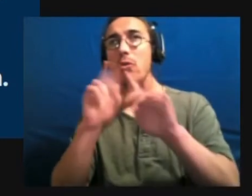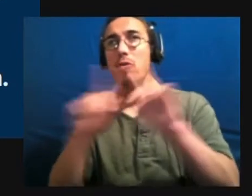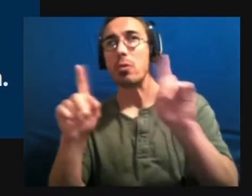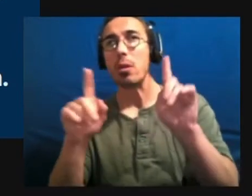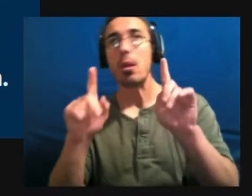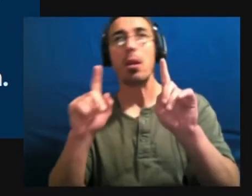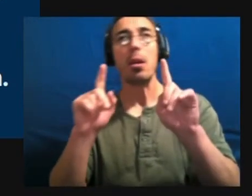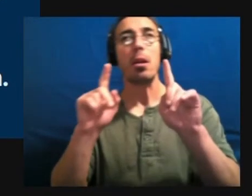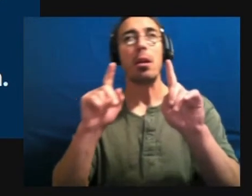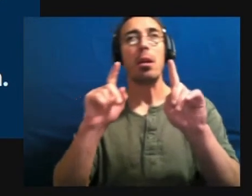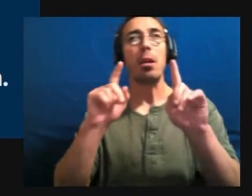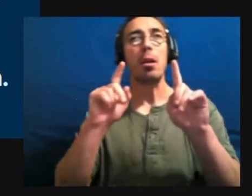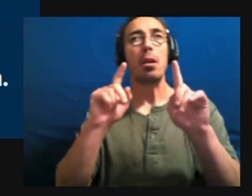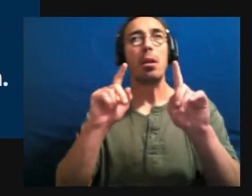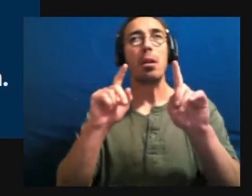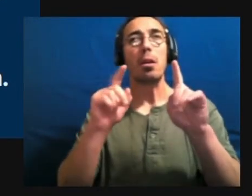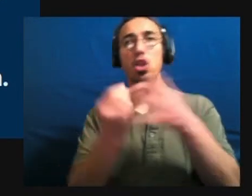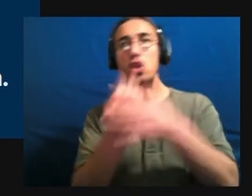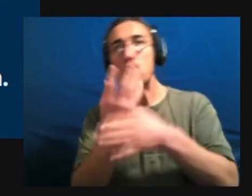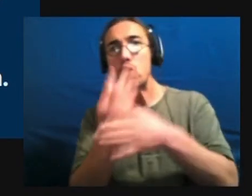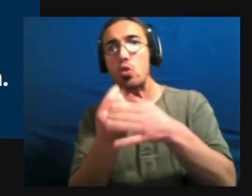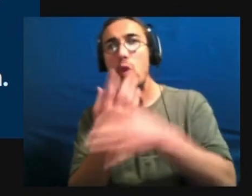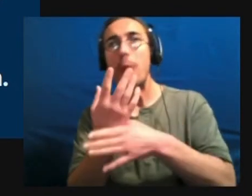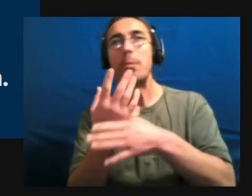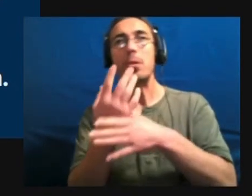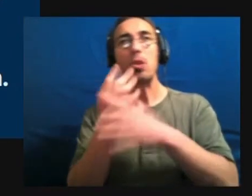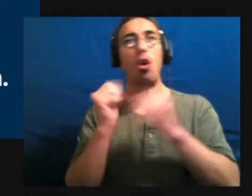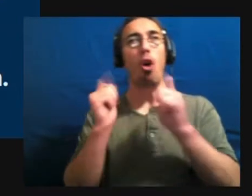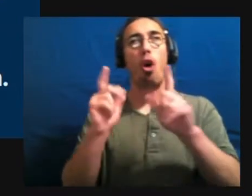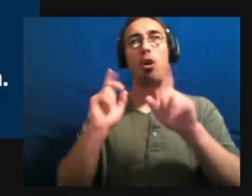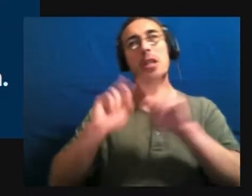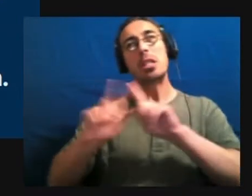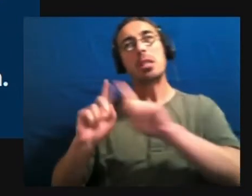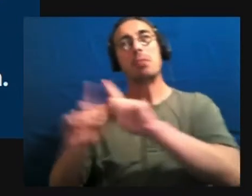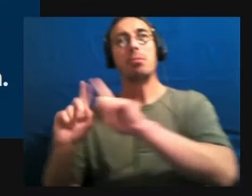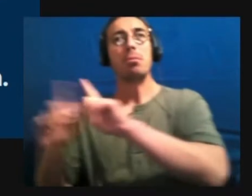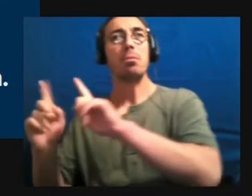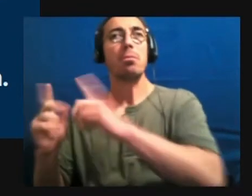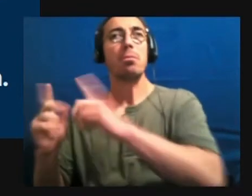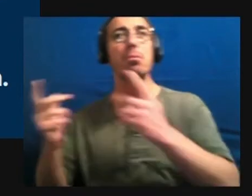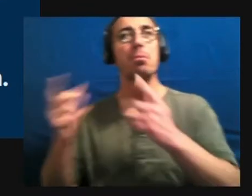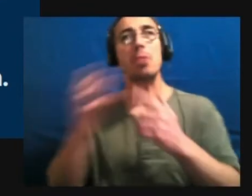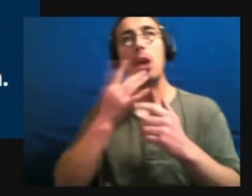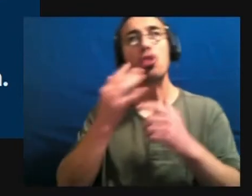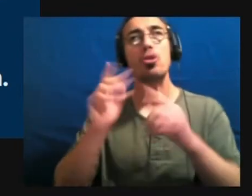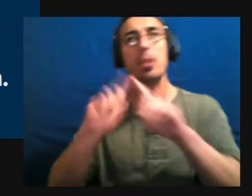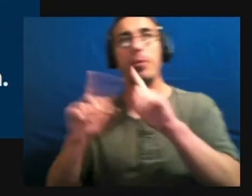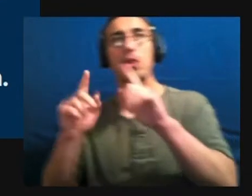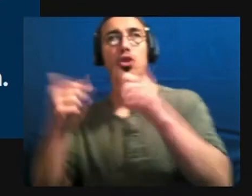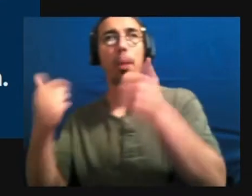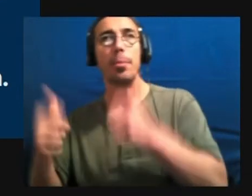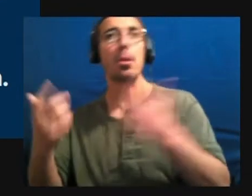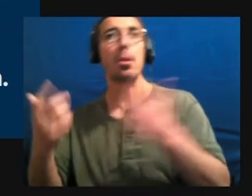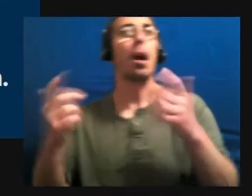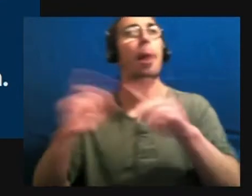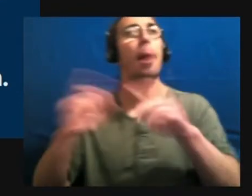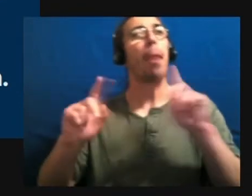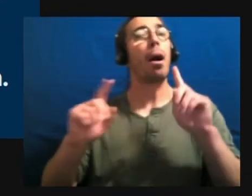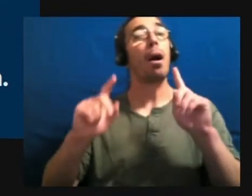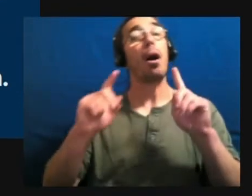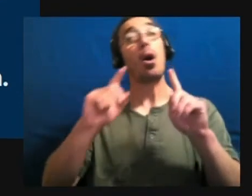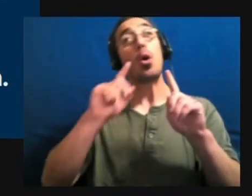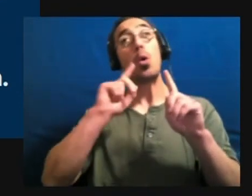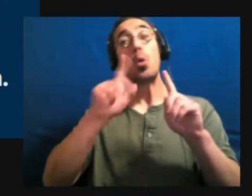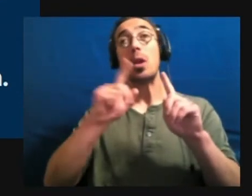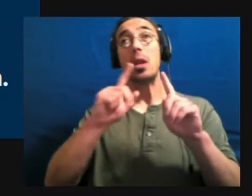ornamental shrubs and plants in your front yard, different colors, but they're super similar, and